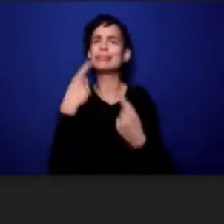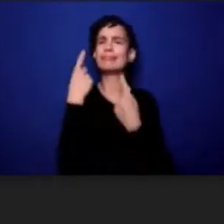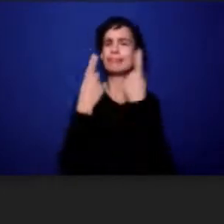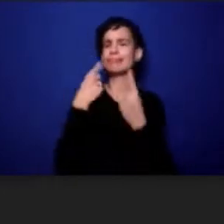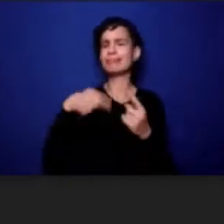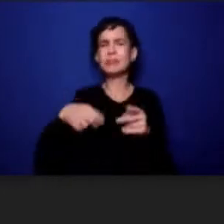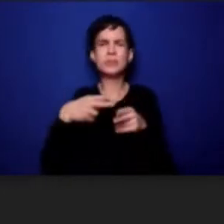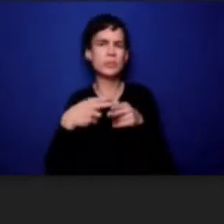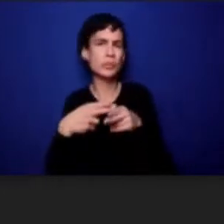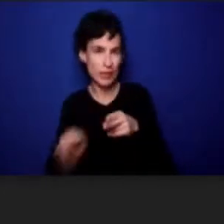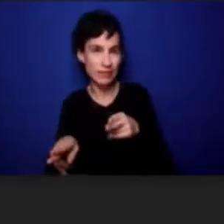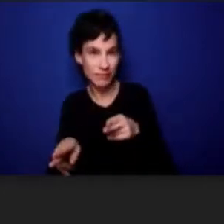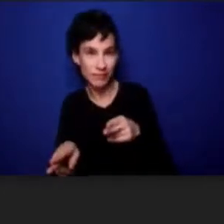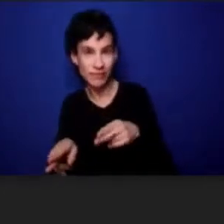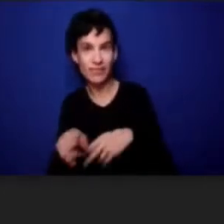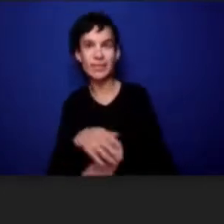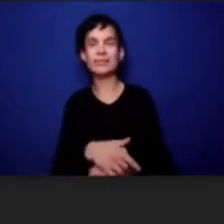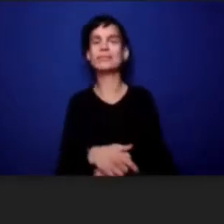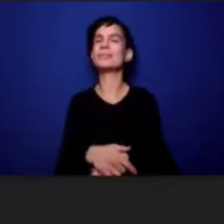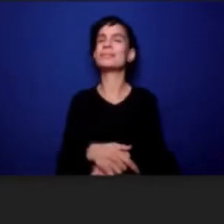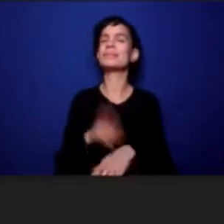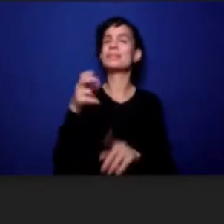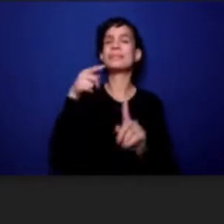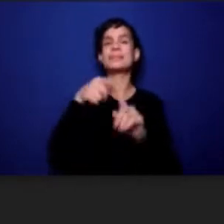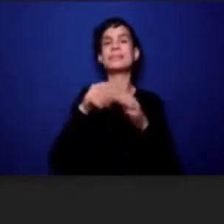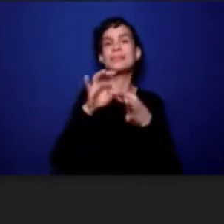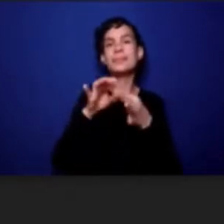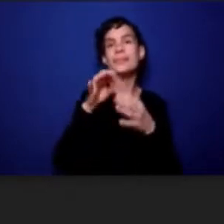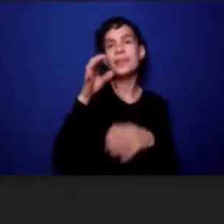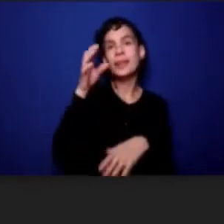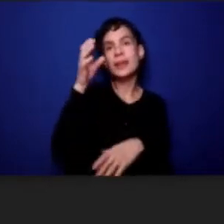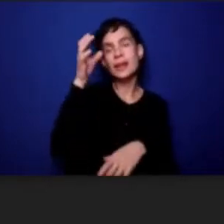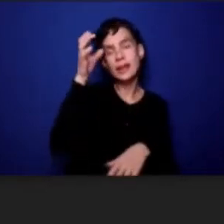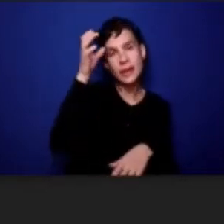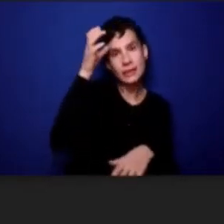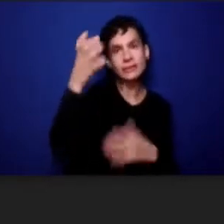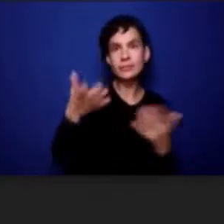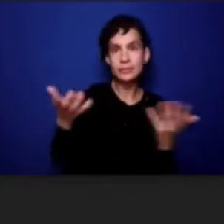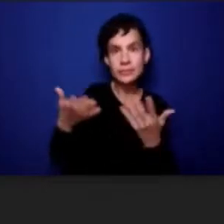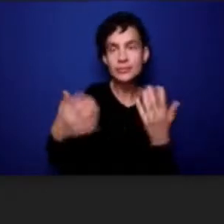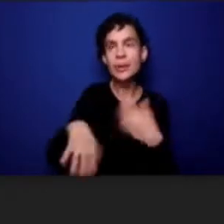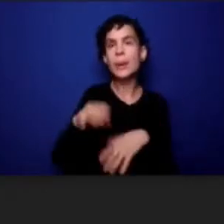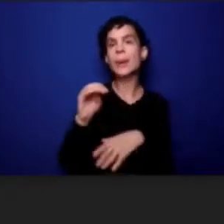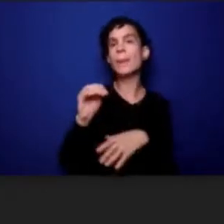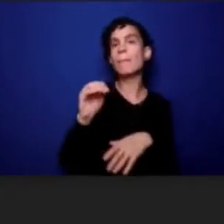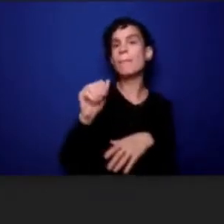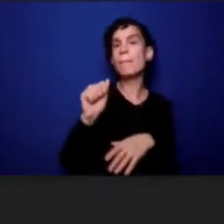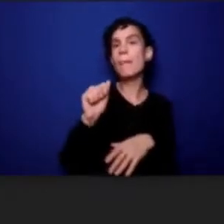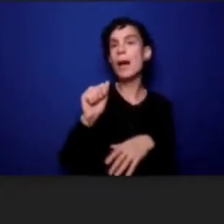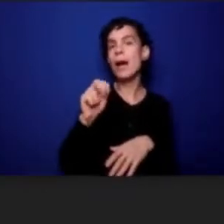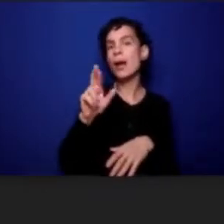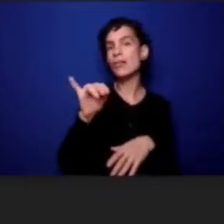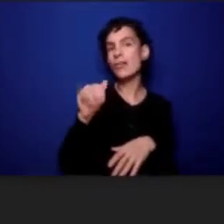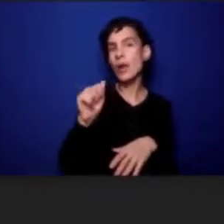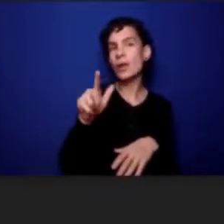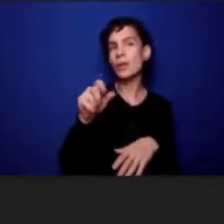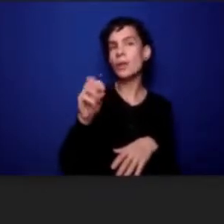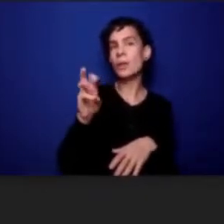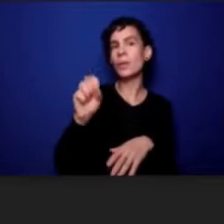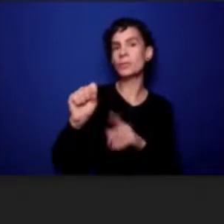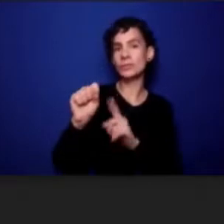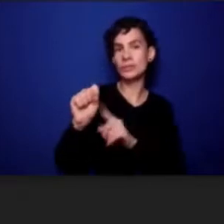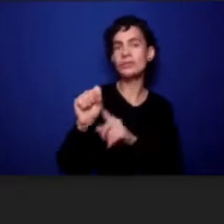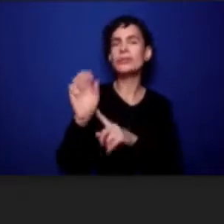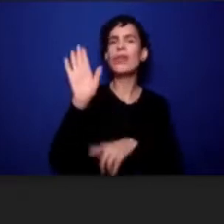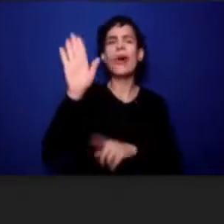briefly in the context of Maria Lowe's idea of early modern horror as a lens through which to look at early modern art. But